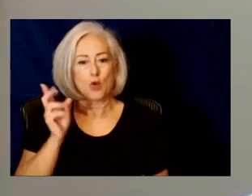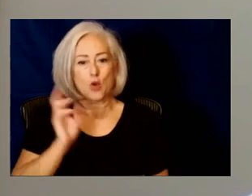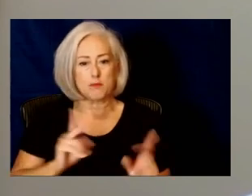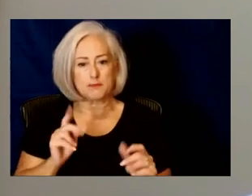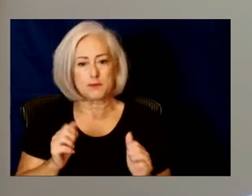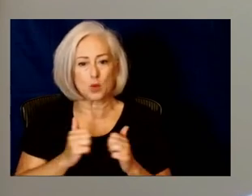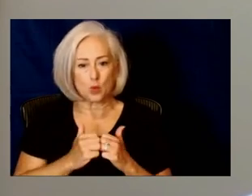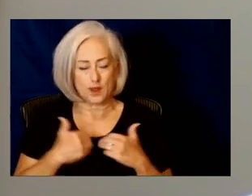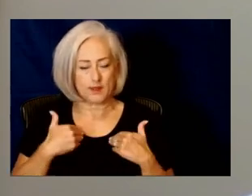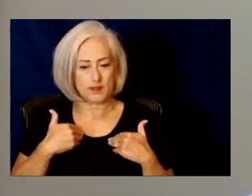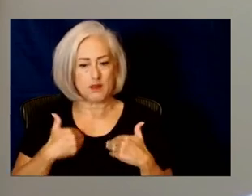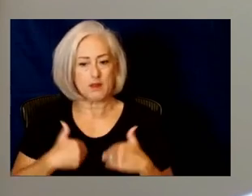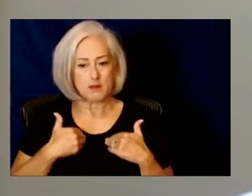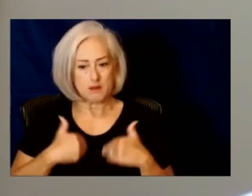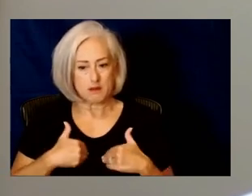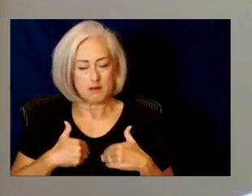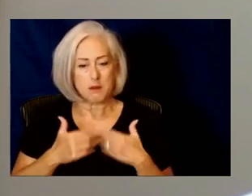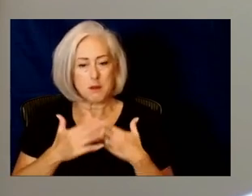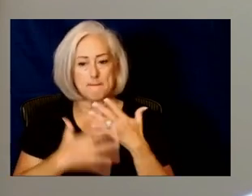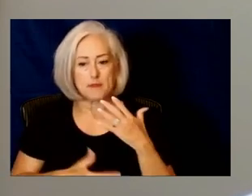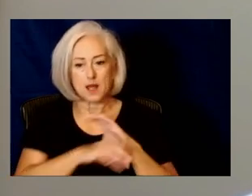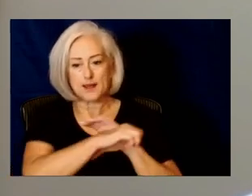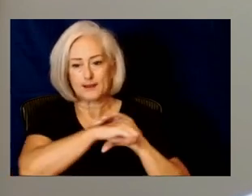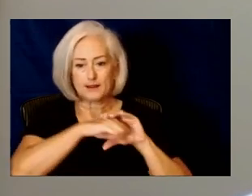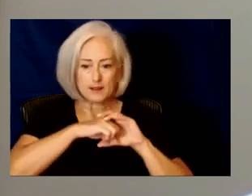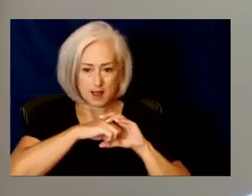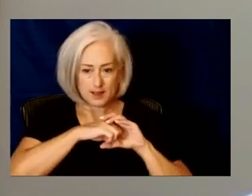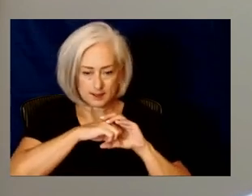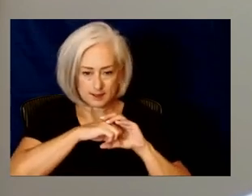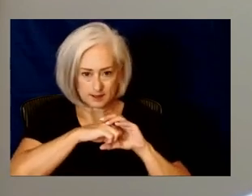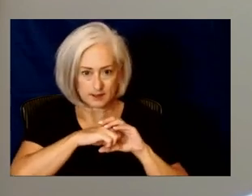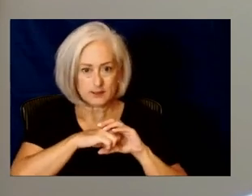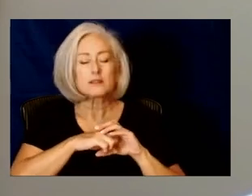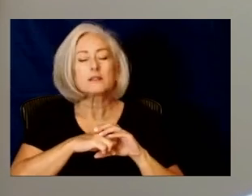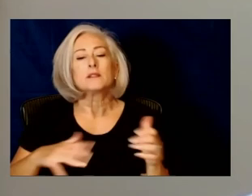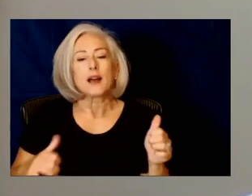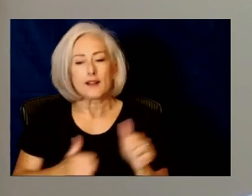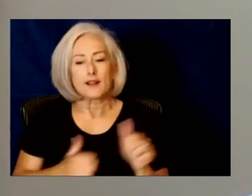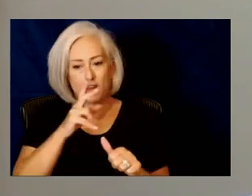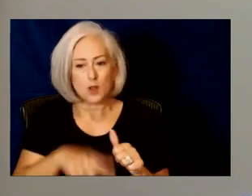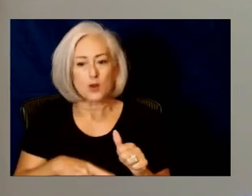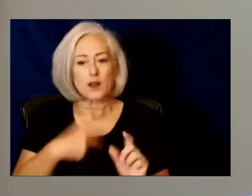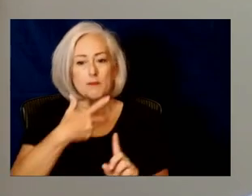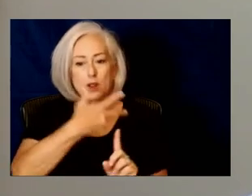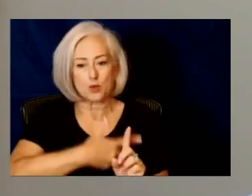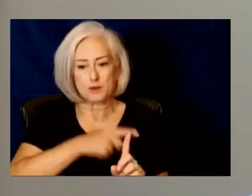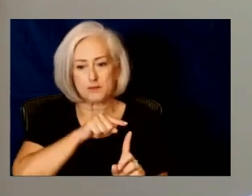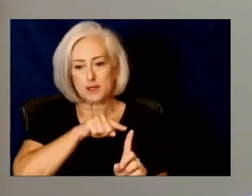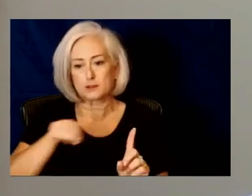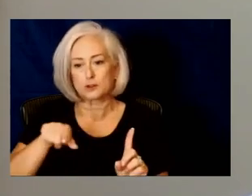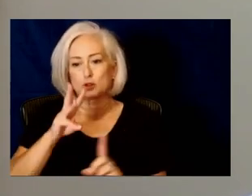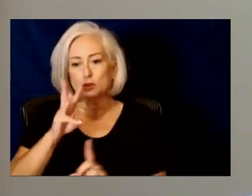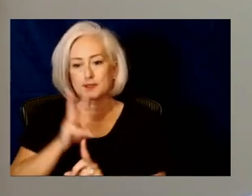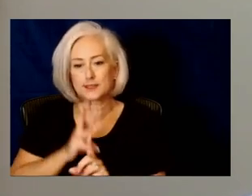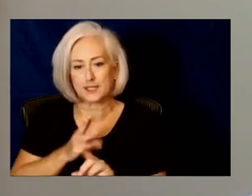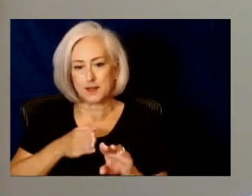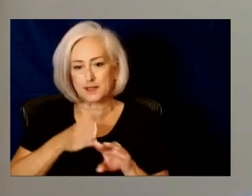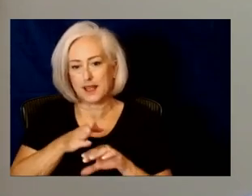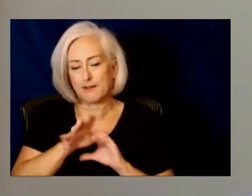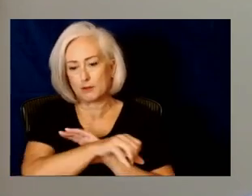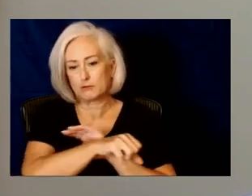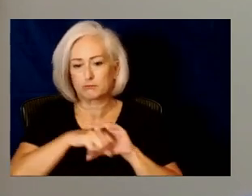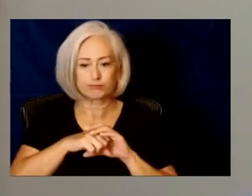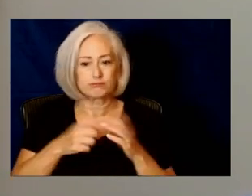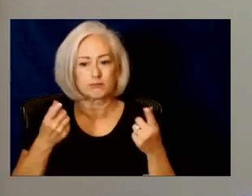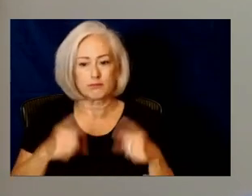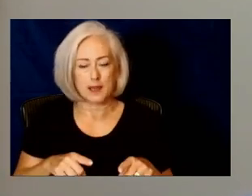emboli and blood clots in their lungs and following them up for the 3 to 6 months after that. But those are the two biggest things.